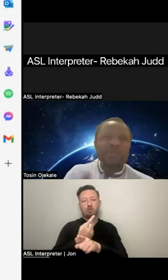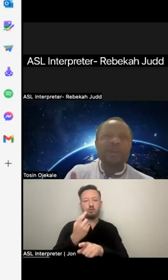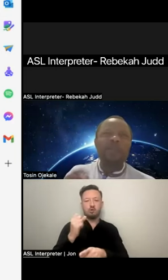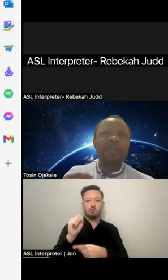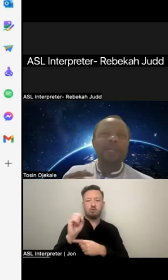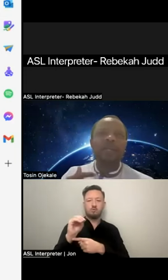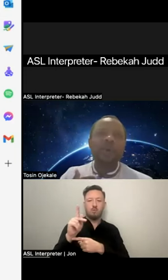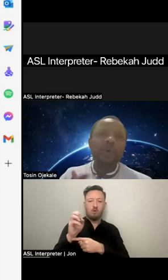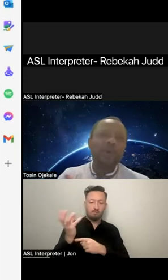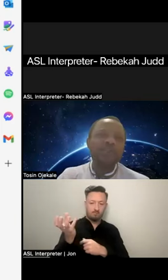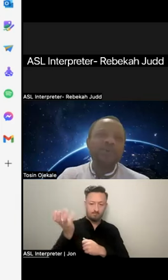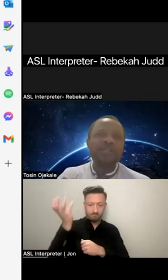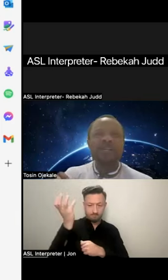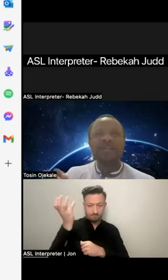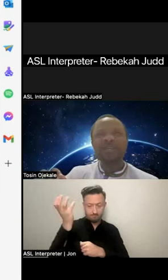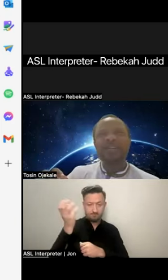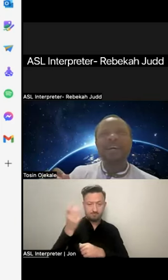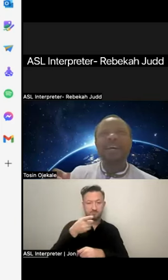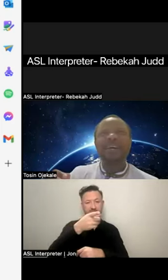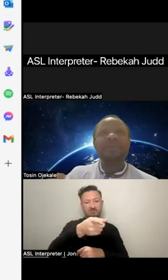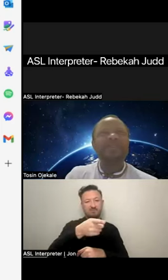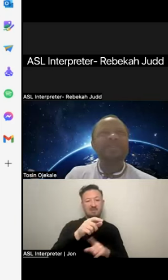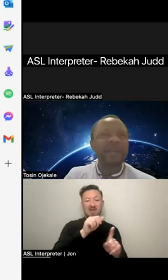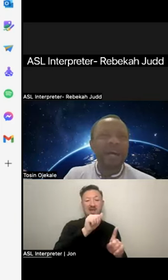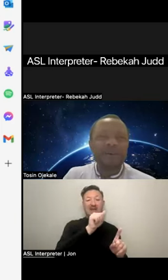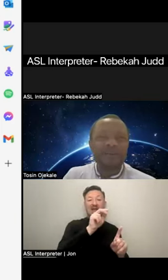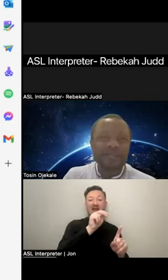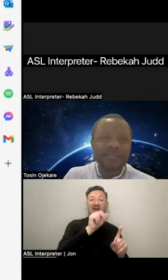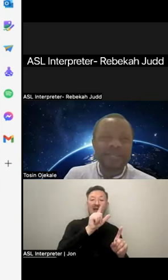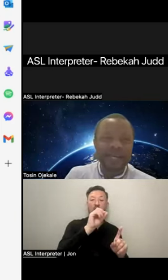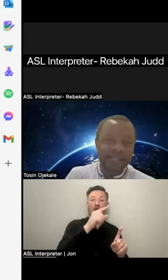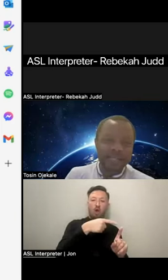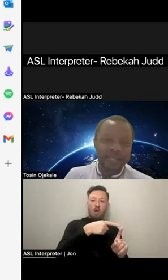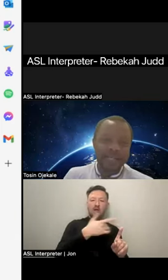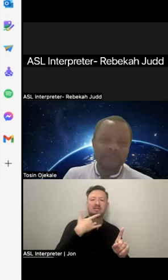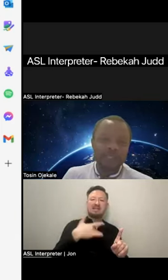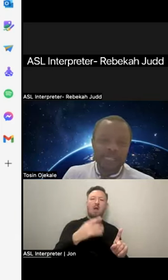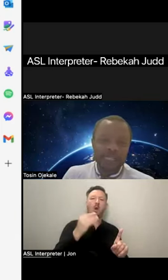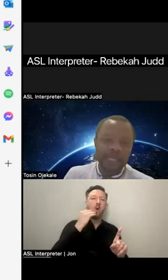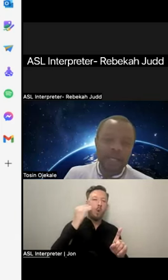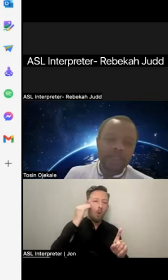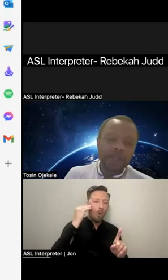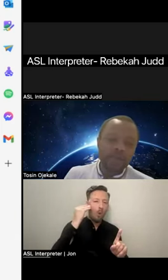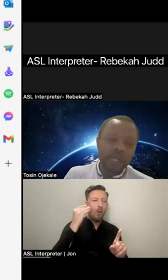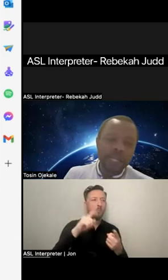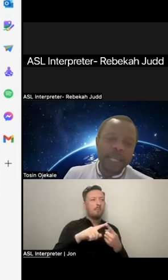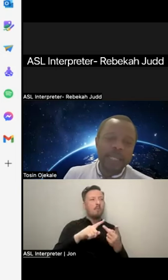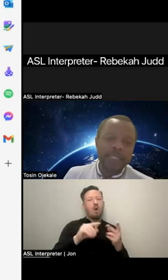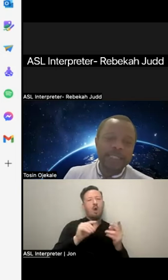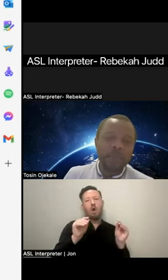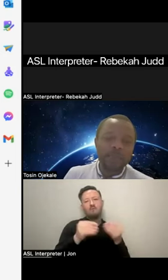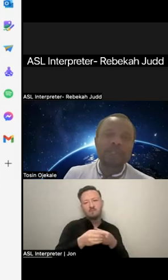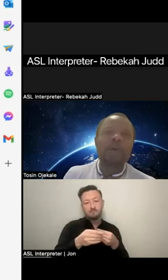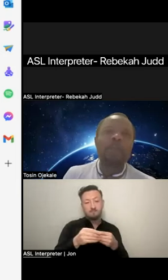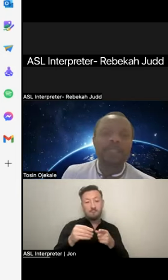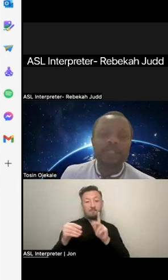is mostly common in homes, maybe smaller offices and things like that. But this third one here